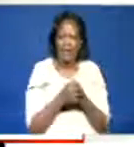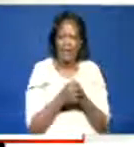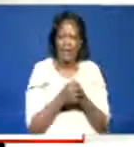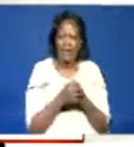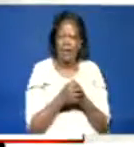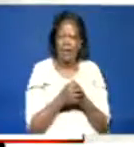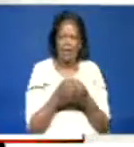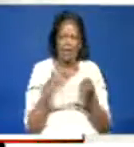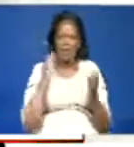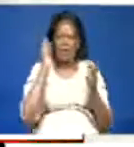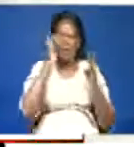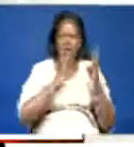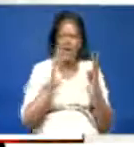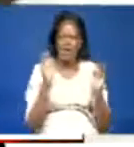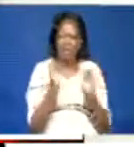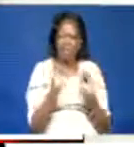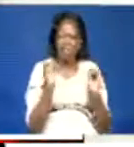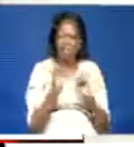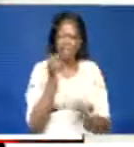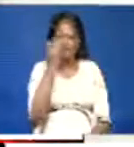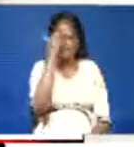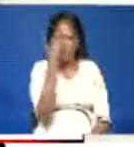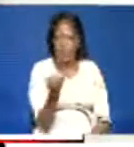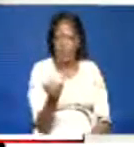worried because